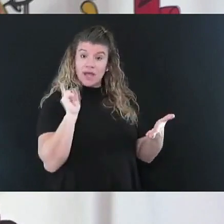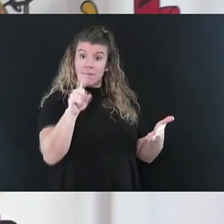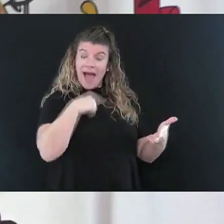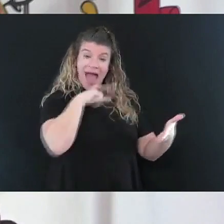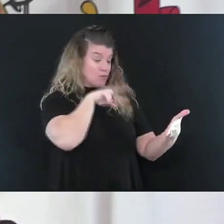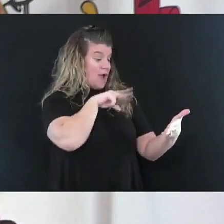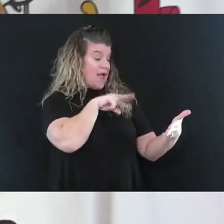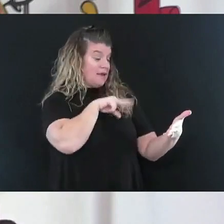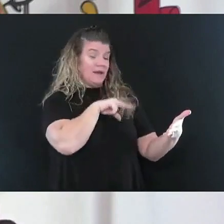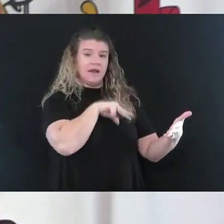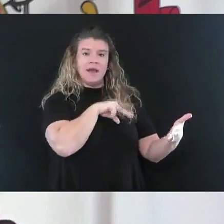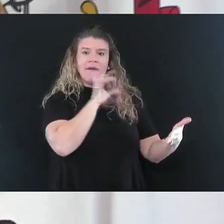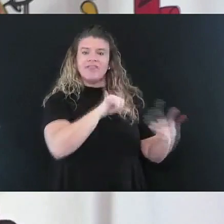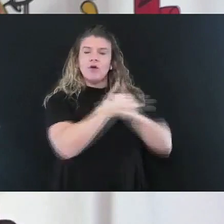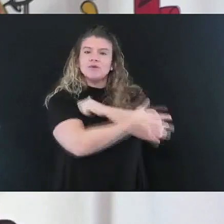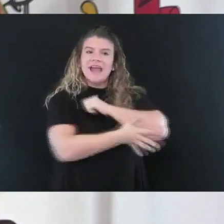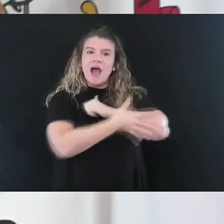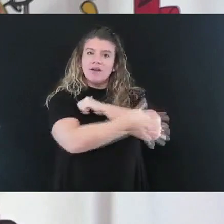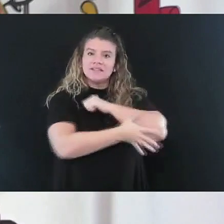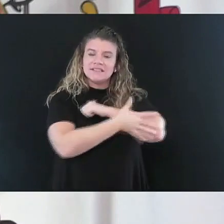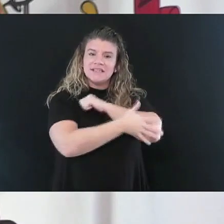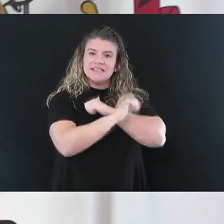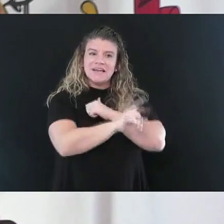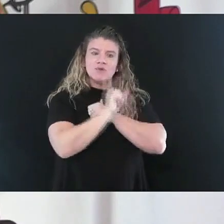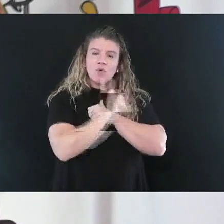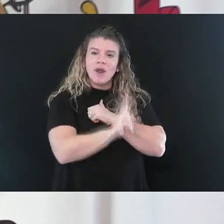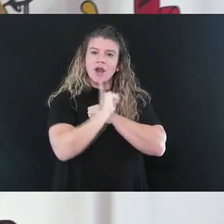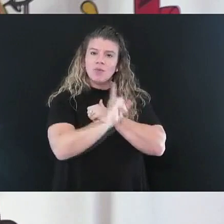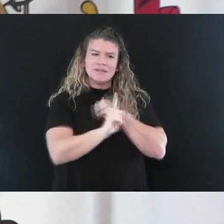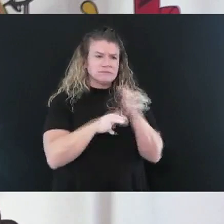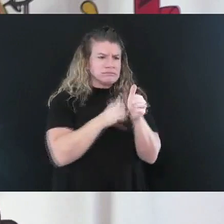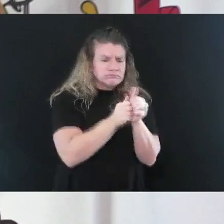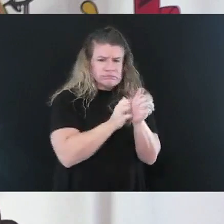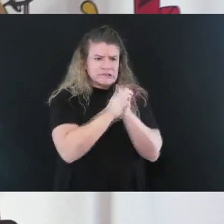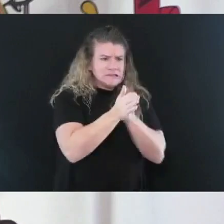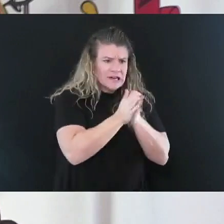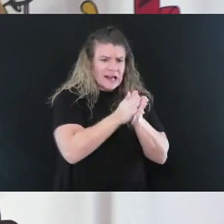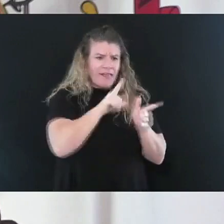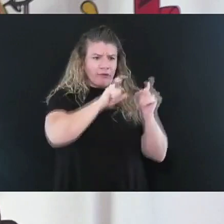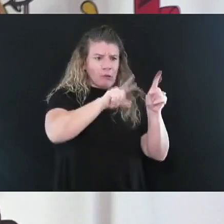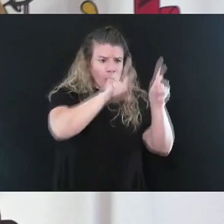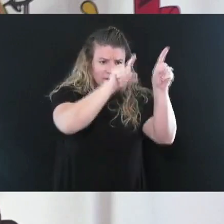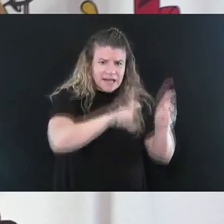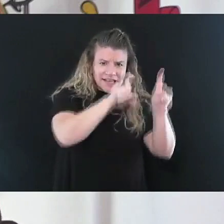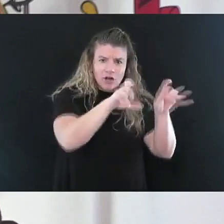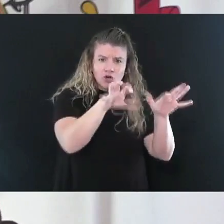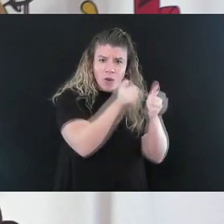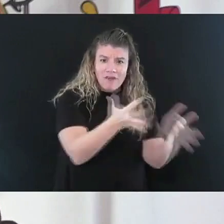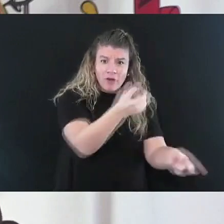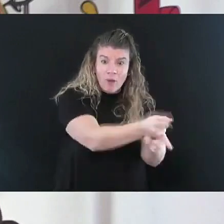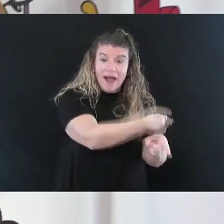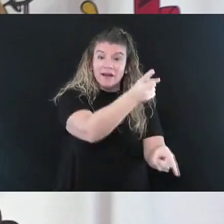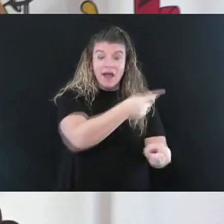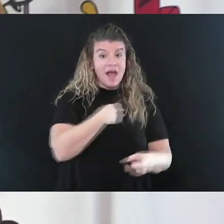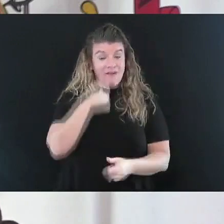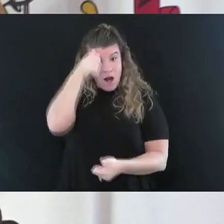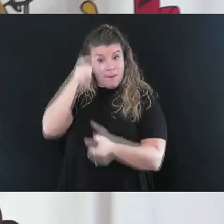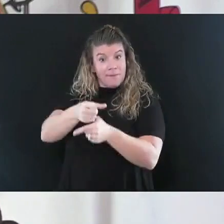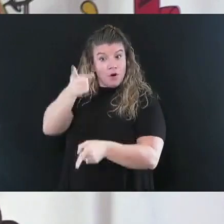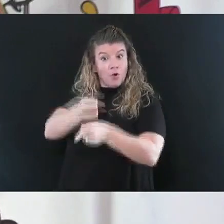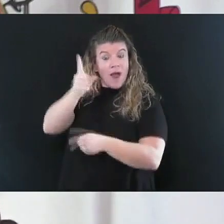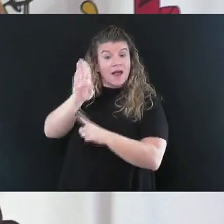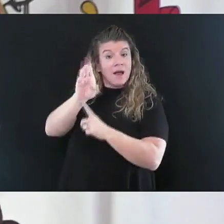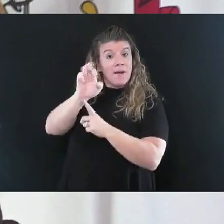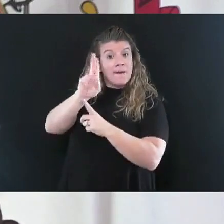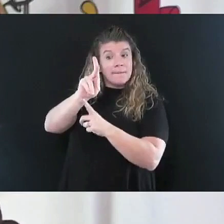to you the other day about the counties that were really after it and really testing and everything. And really, if I remember correctly, Berkeley